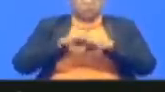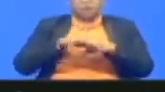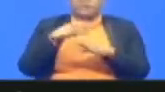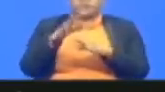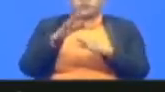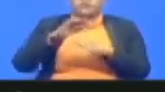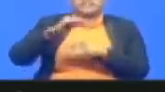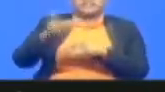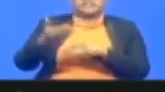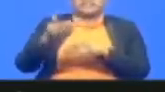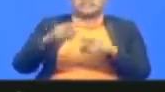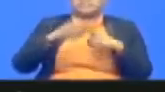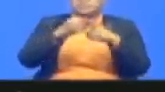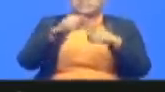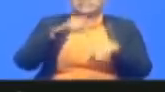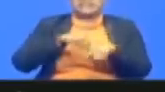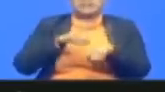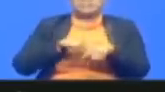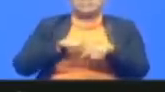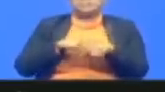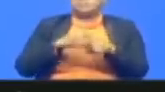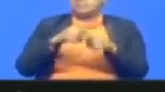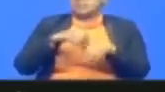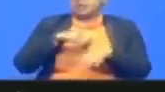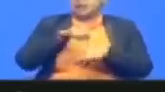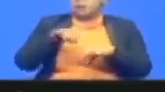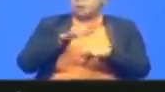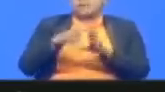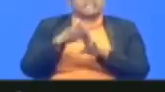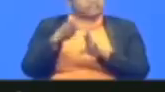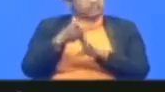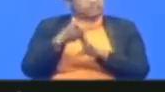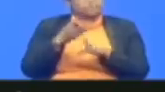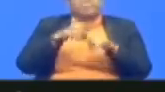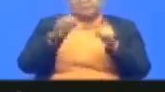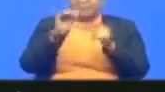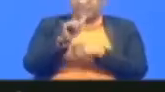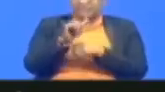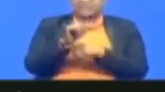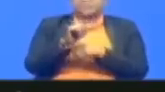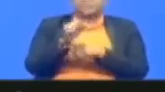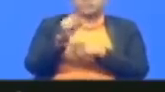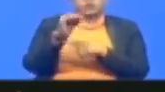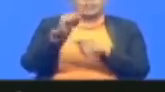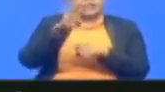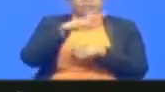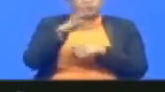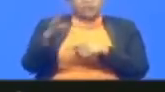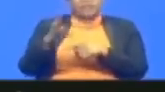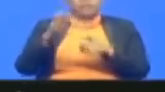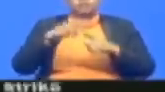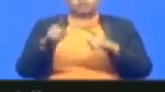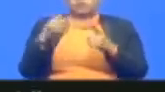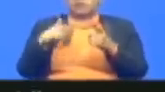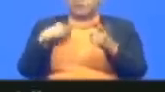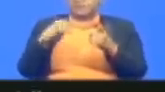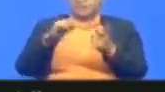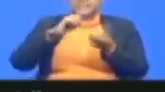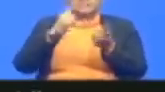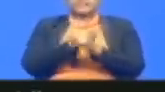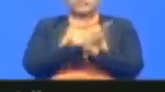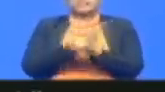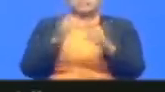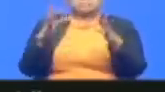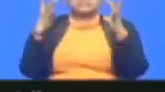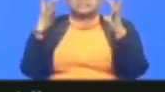especially during rush hours. It was generally designed to improve the city's public transport network relative to conventional buses. It is